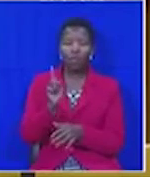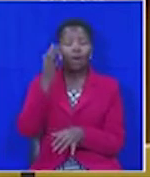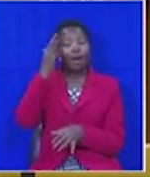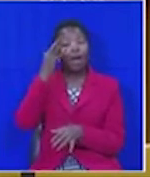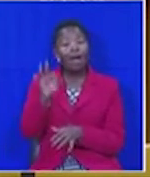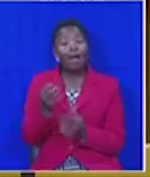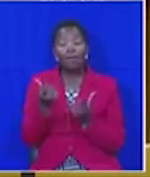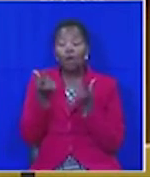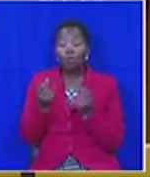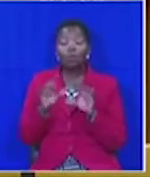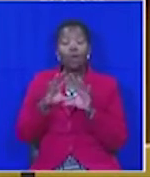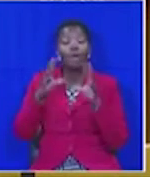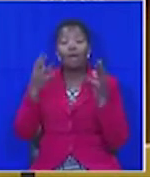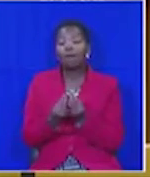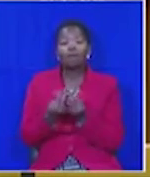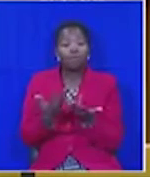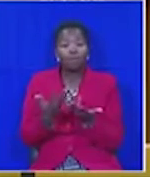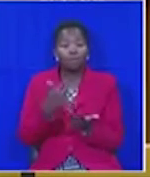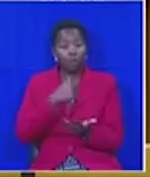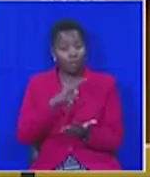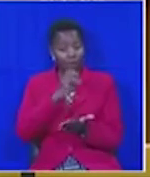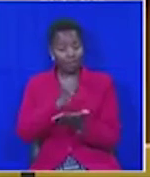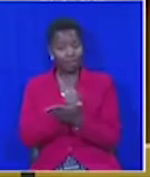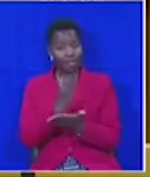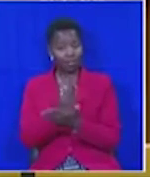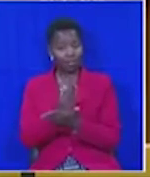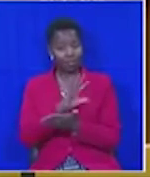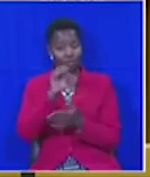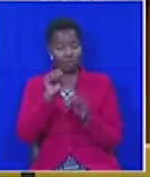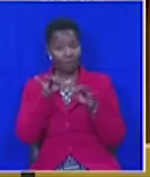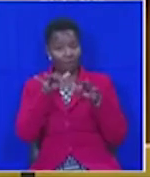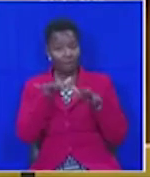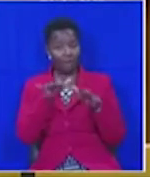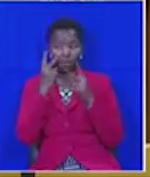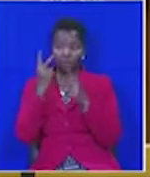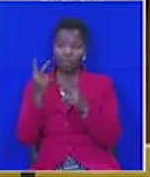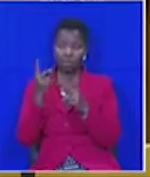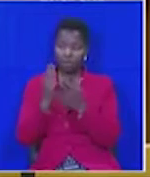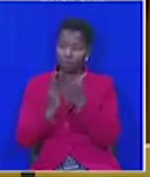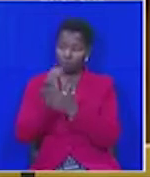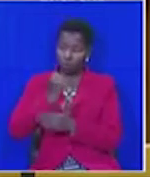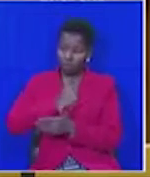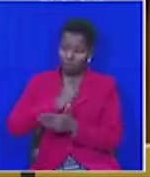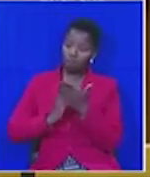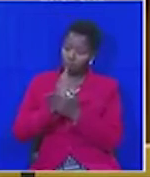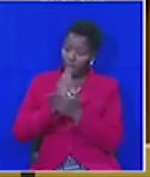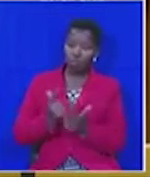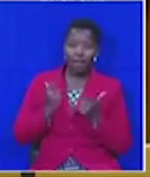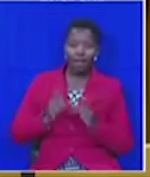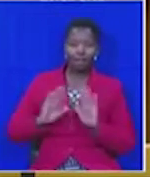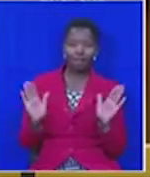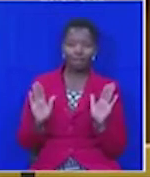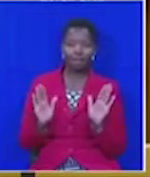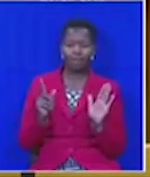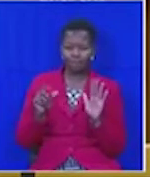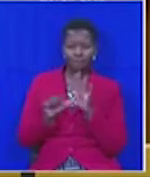everything to make sure that South Africans do realize their first right, the right to life. That is